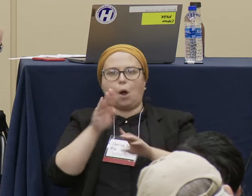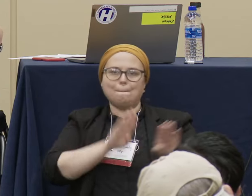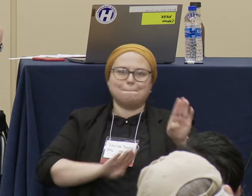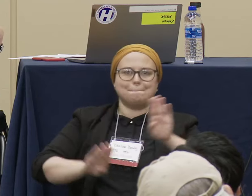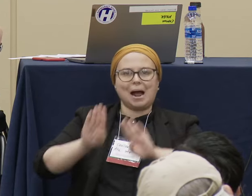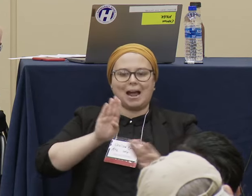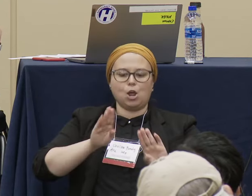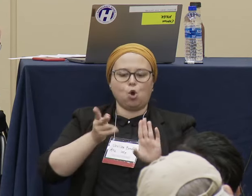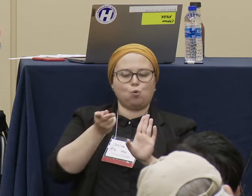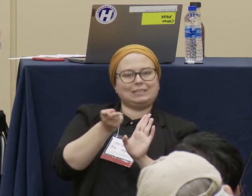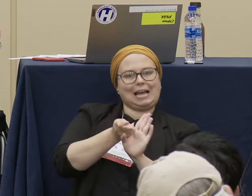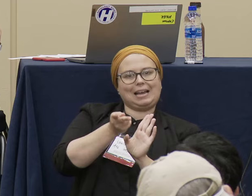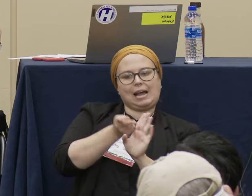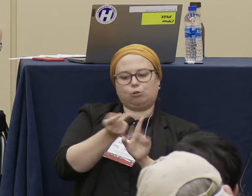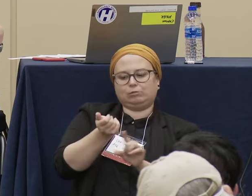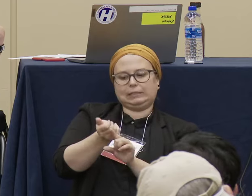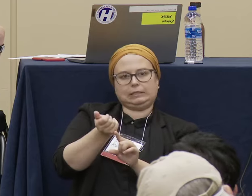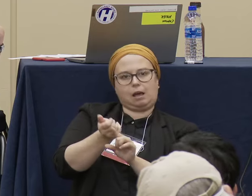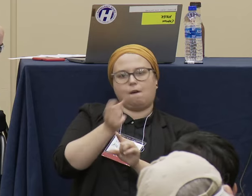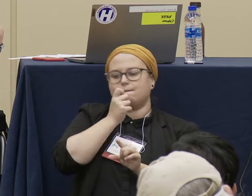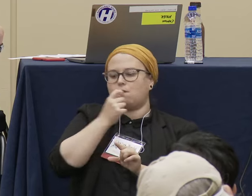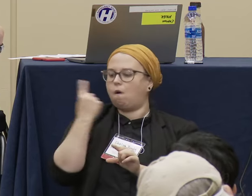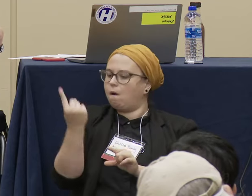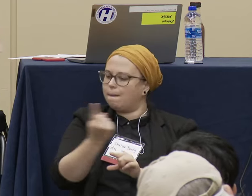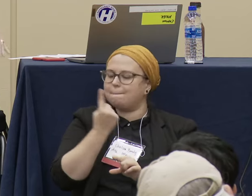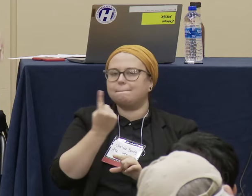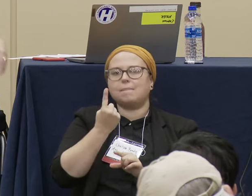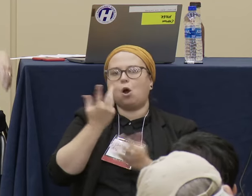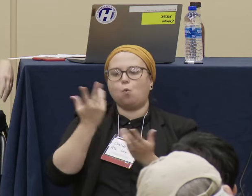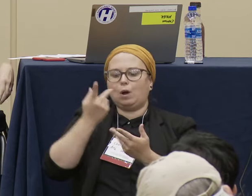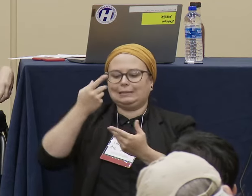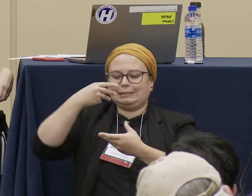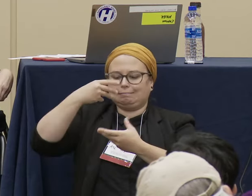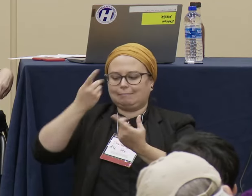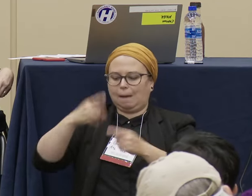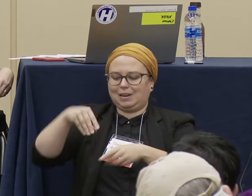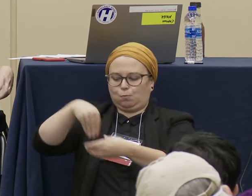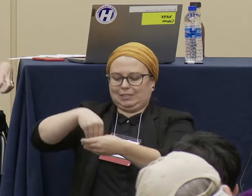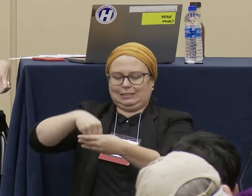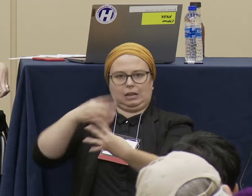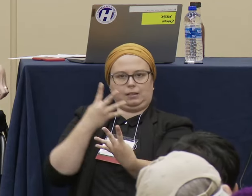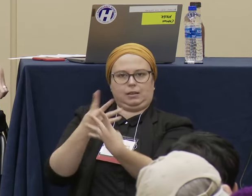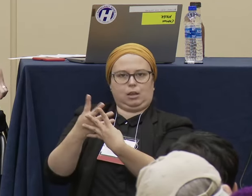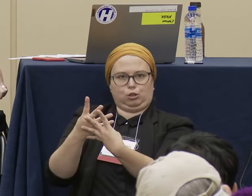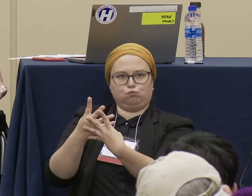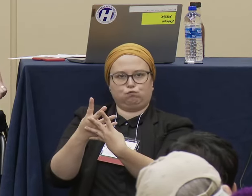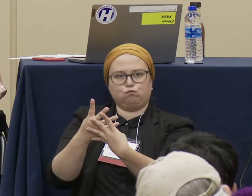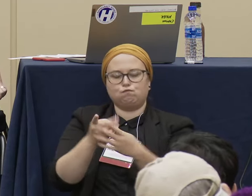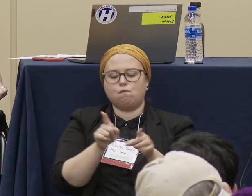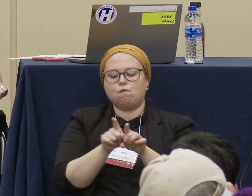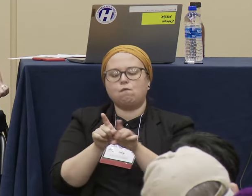itself. This is not about just what's happening in a cage. This is about the fact that